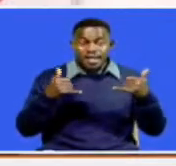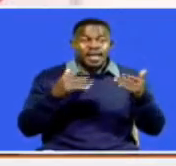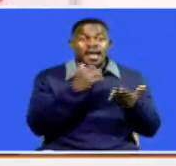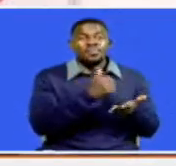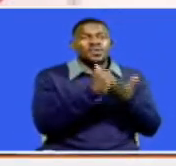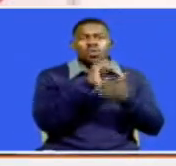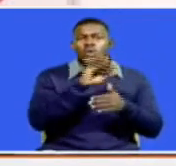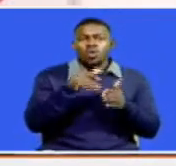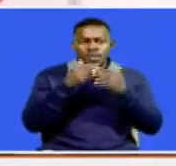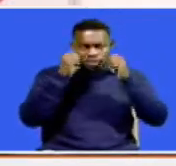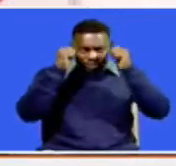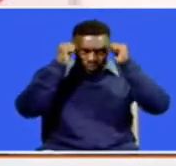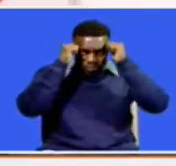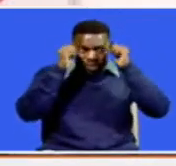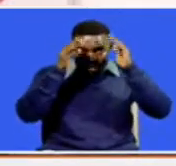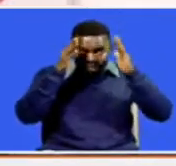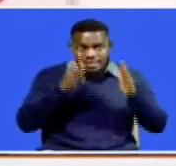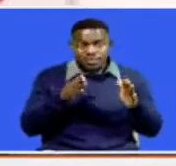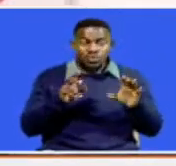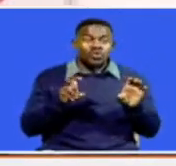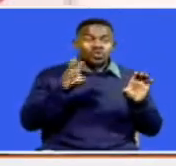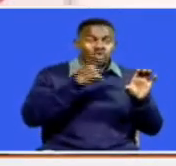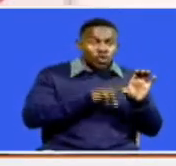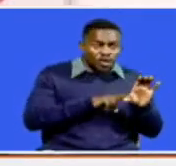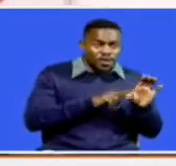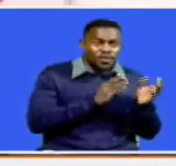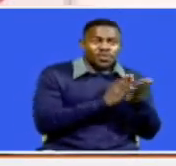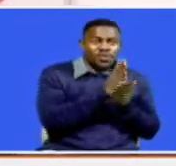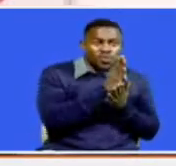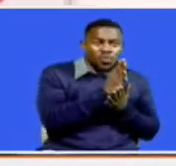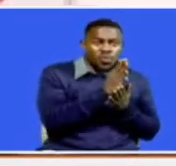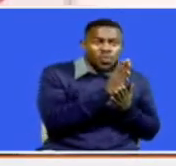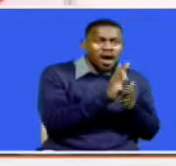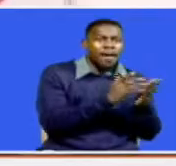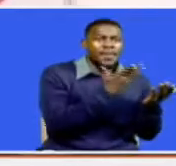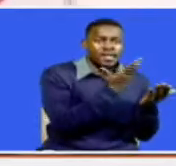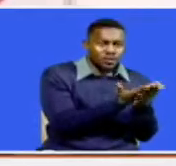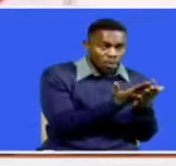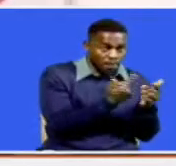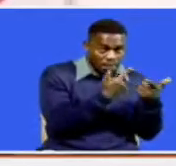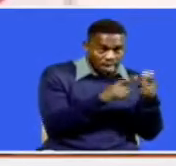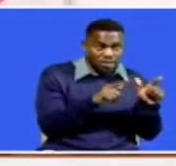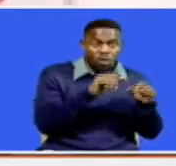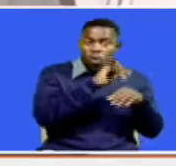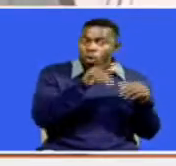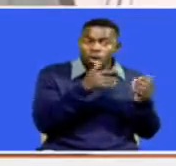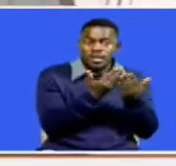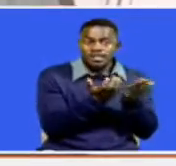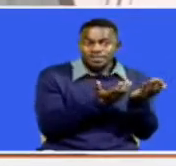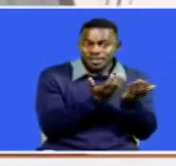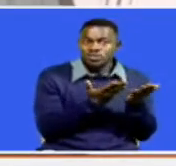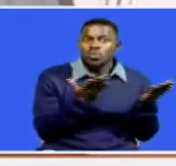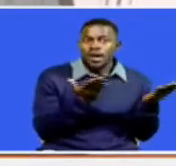institutional processes from when the prospect through the application up to when they get the graduation